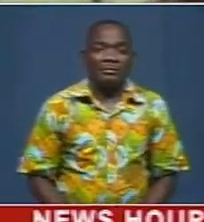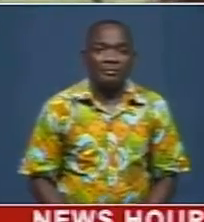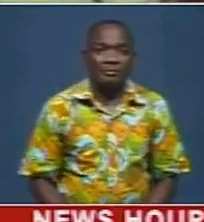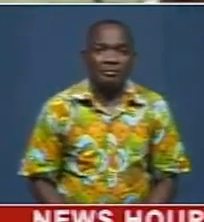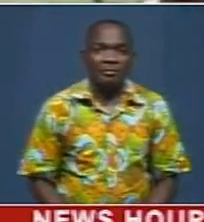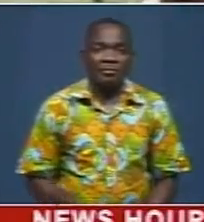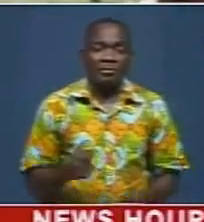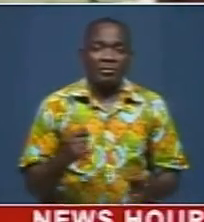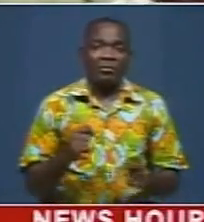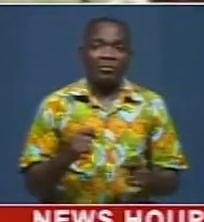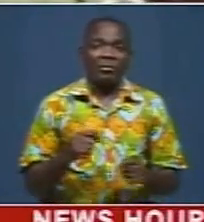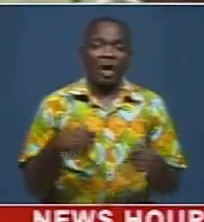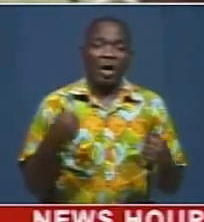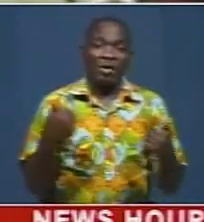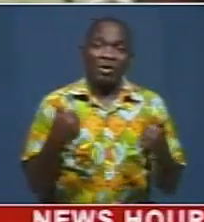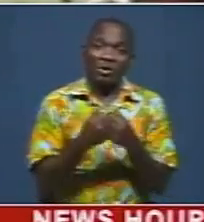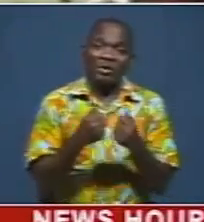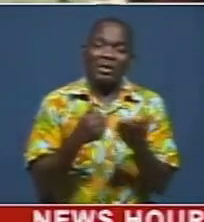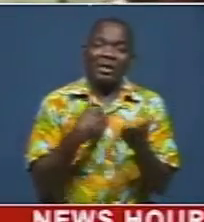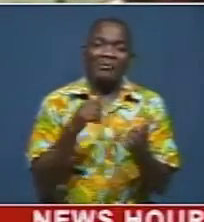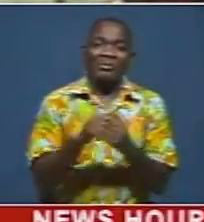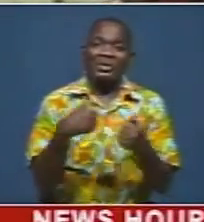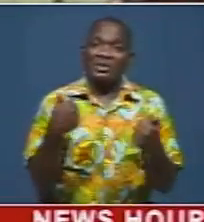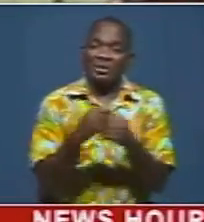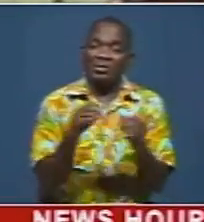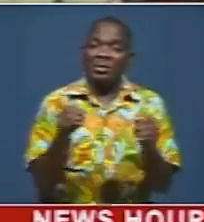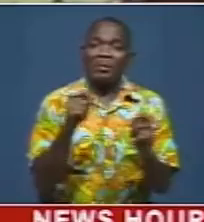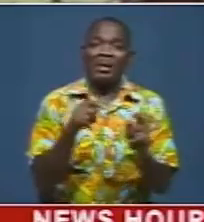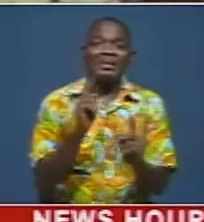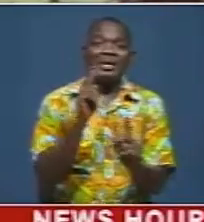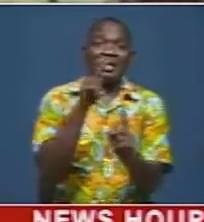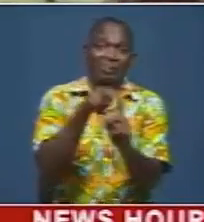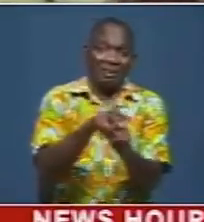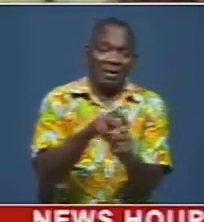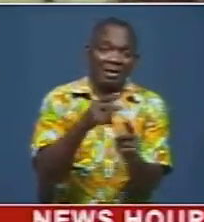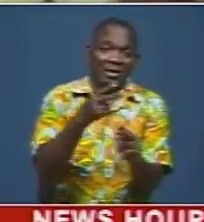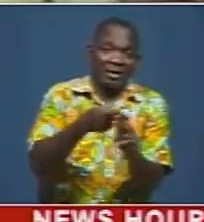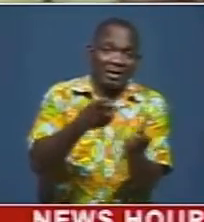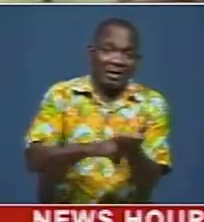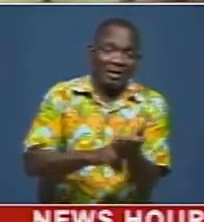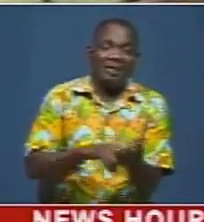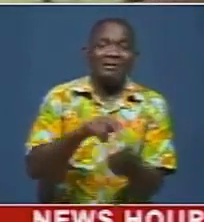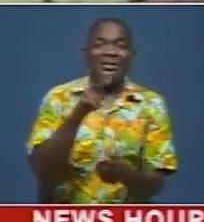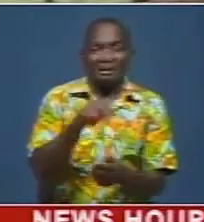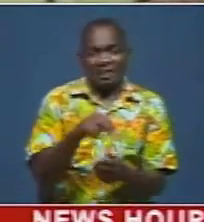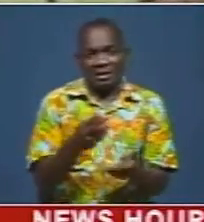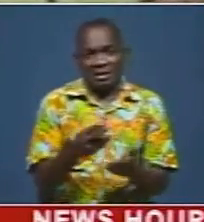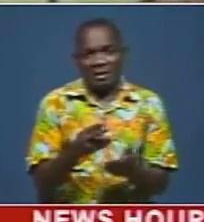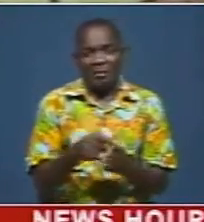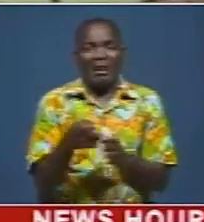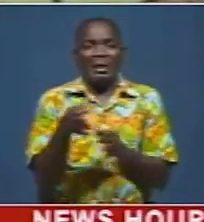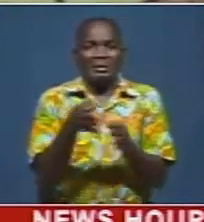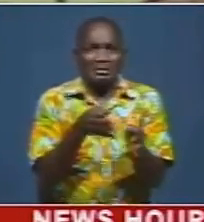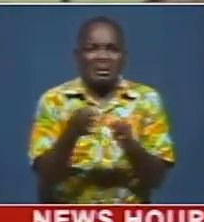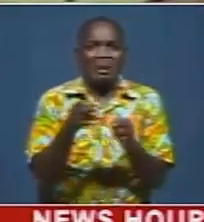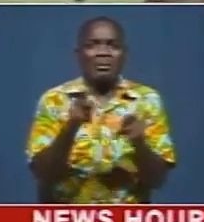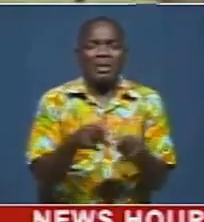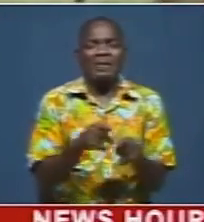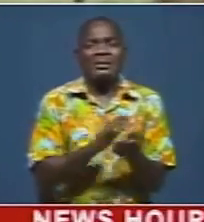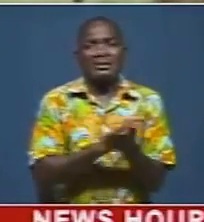no challenges so far, but with the applicant, as we all know, we need to explain things to